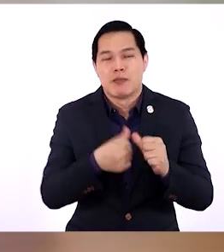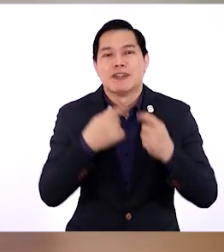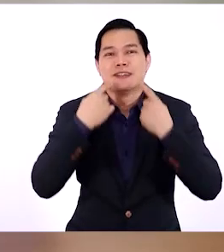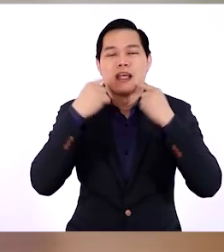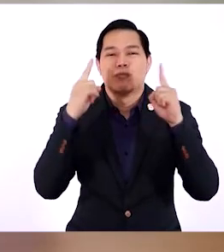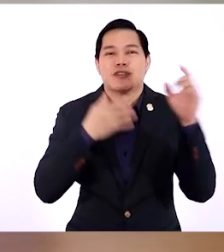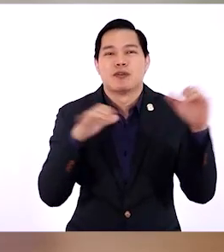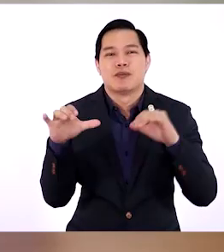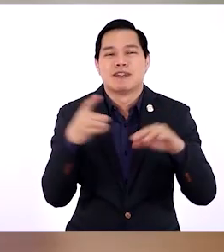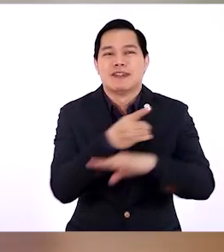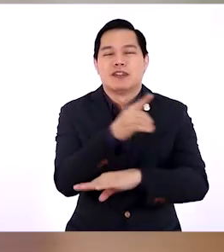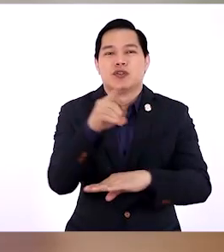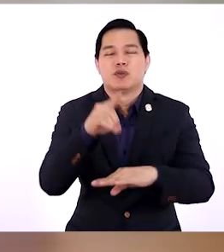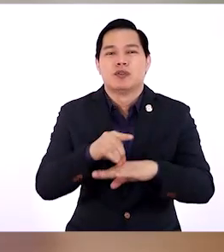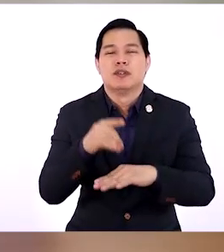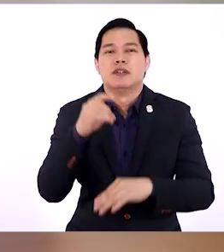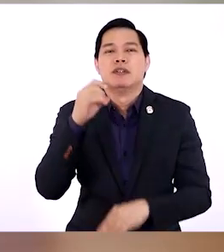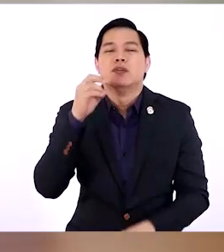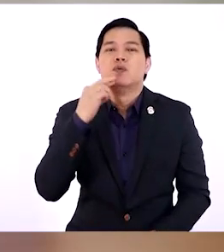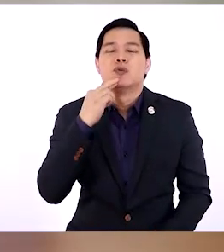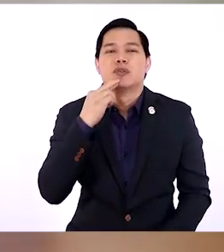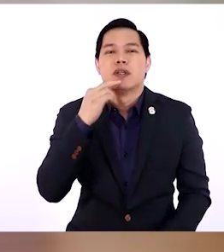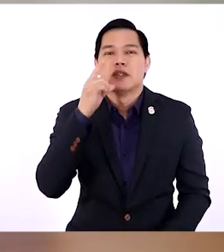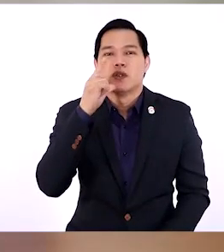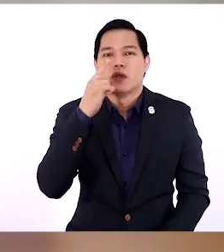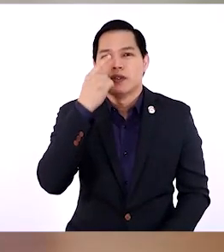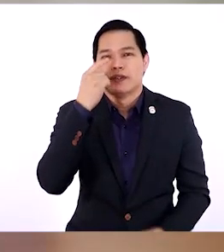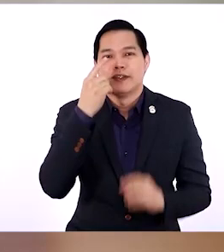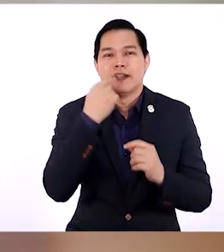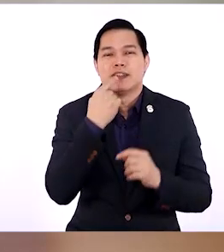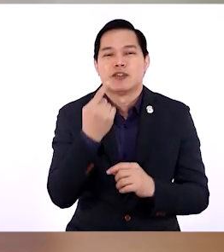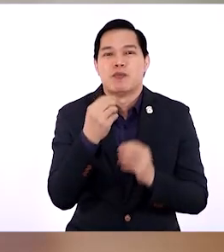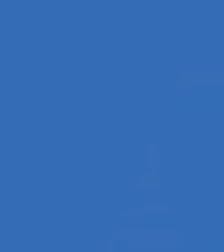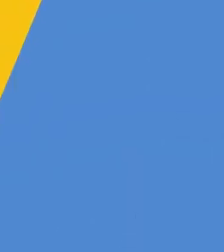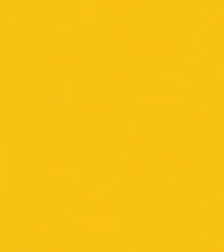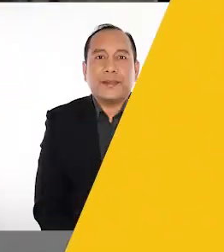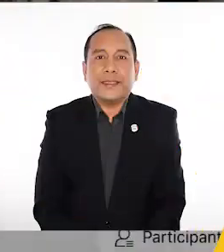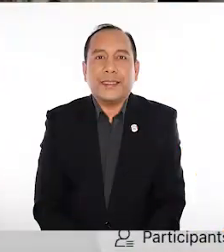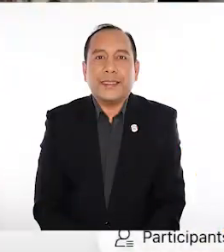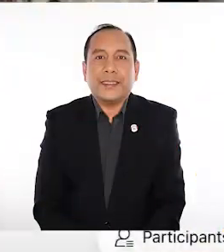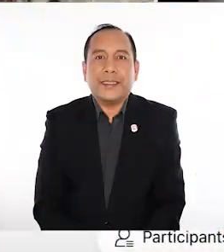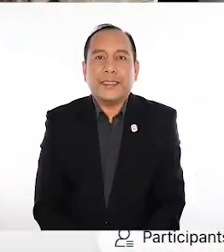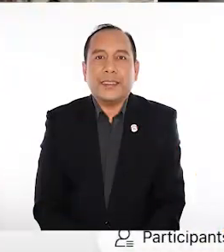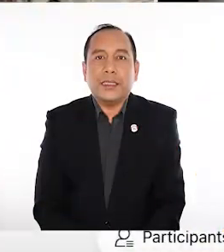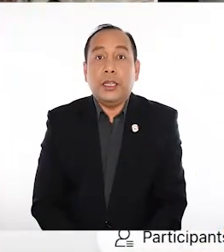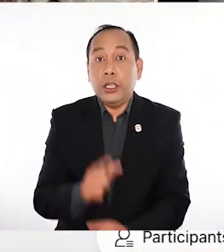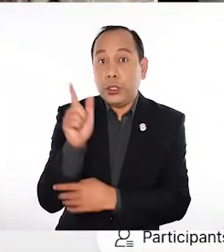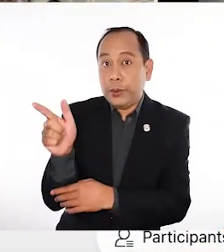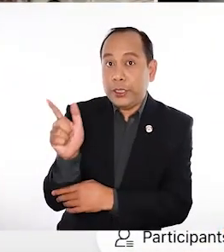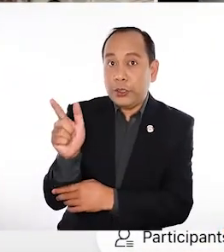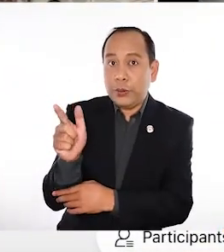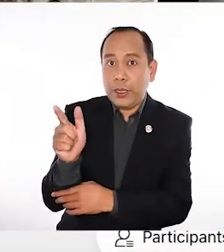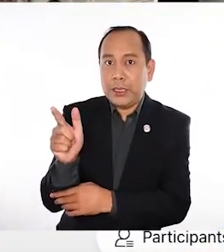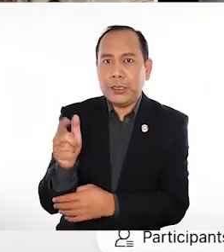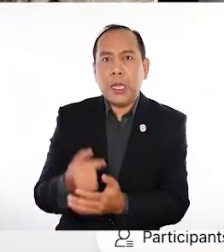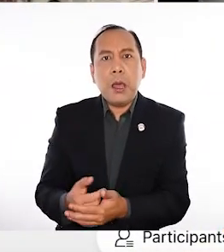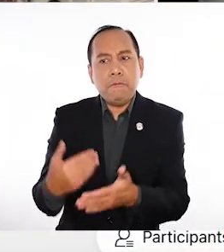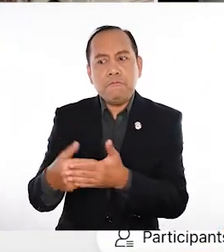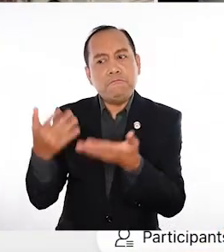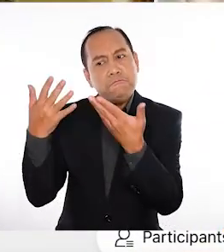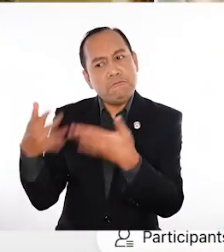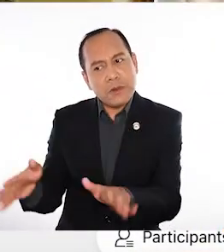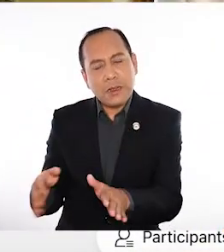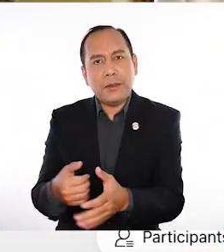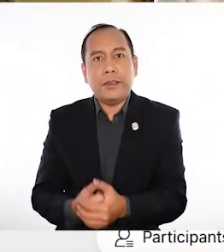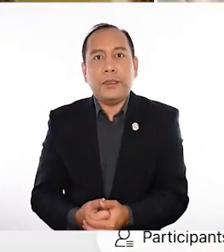activities in their district. Sister Roselle Loyola tells us more. As 2020 comes to a close, many